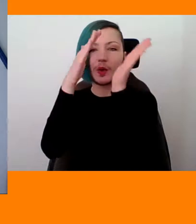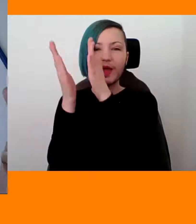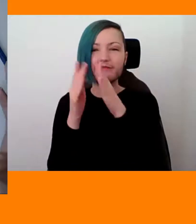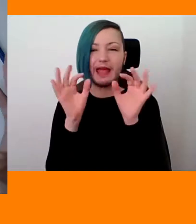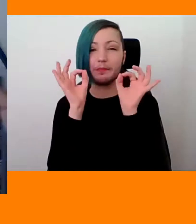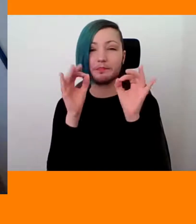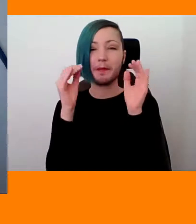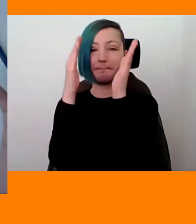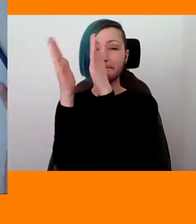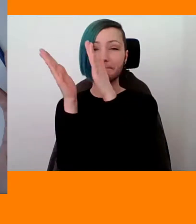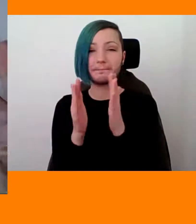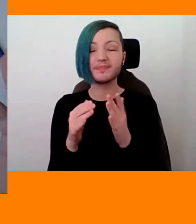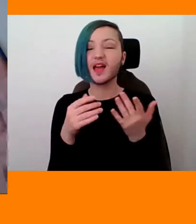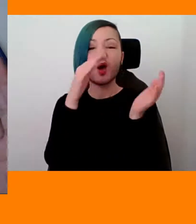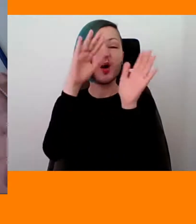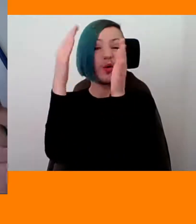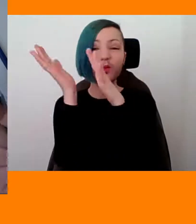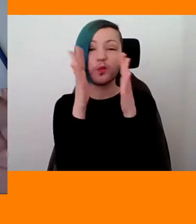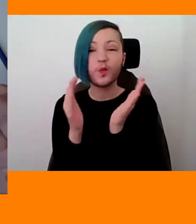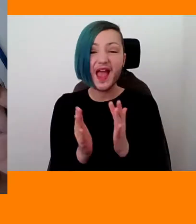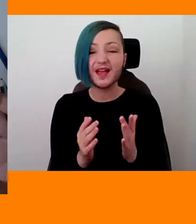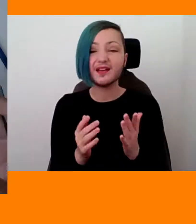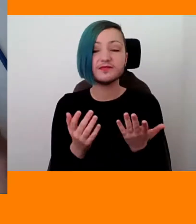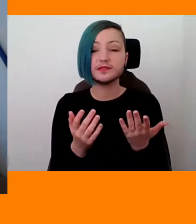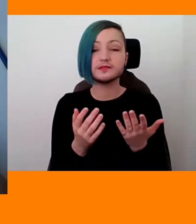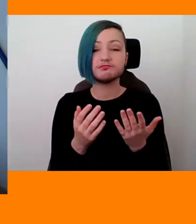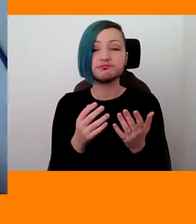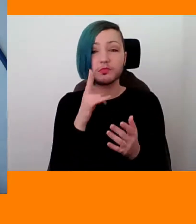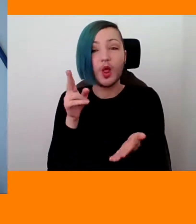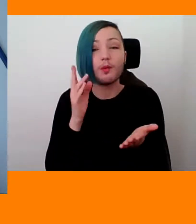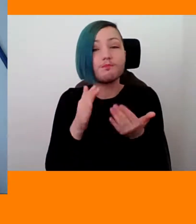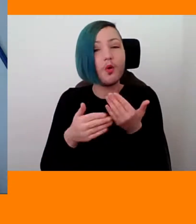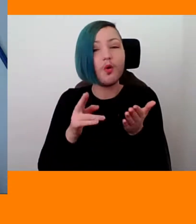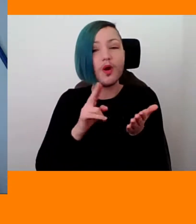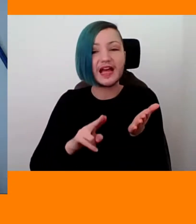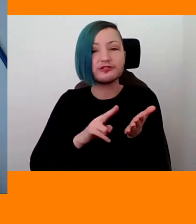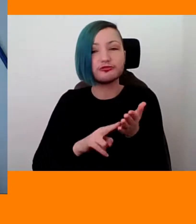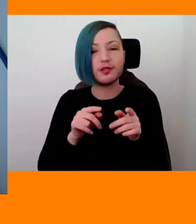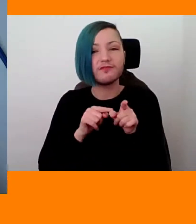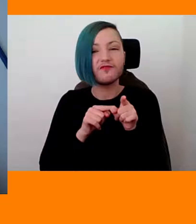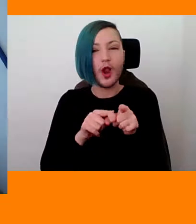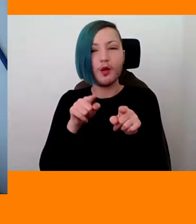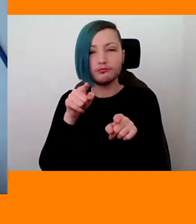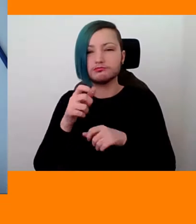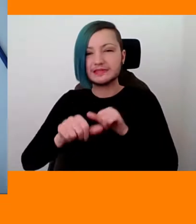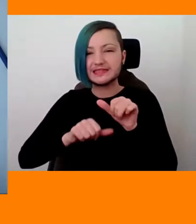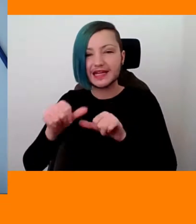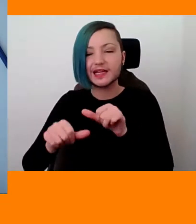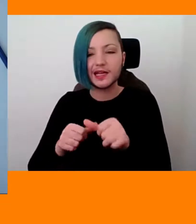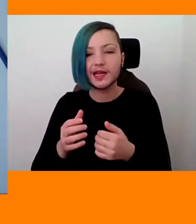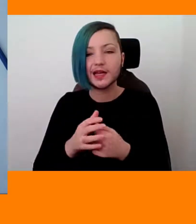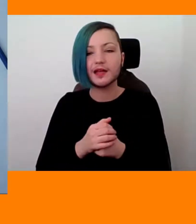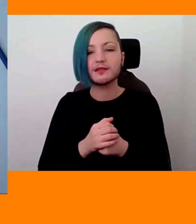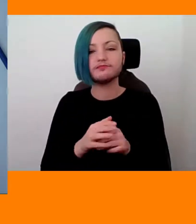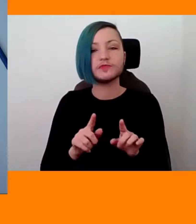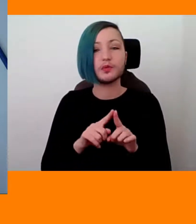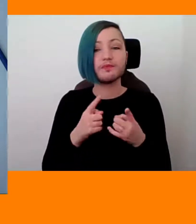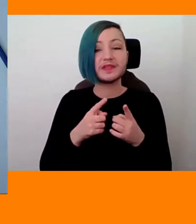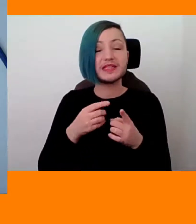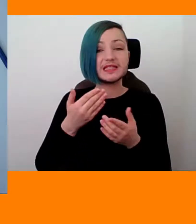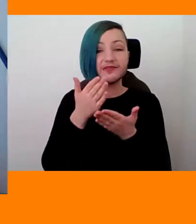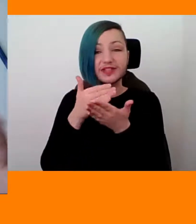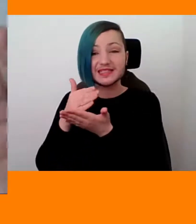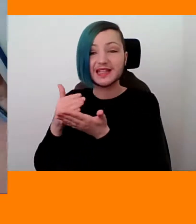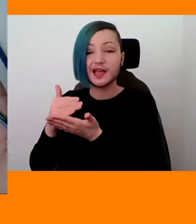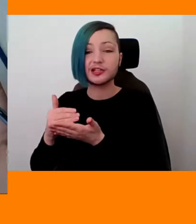kind of just go with it. It will mostly look quite natural if you follow this sort of technique. Obviously, all of these sections that we've done